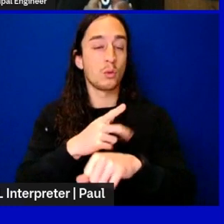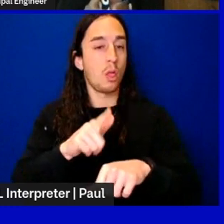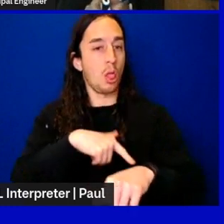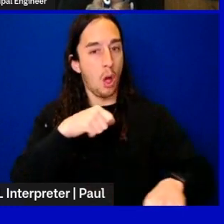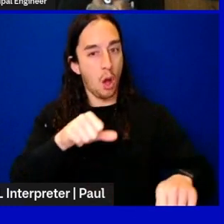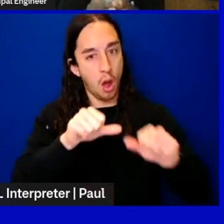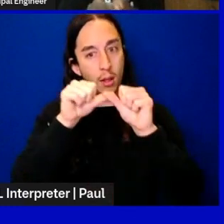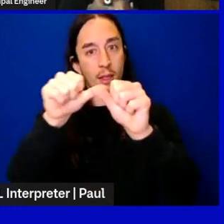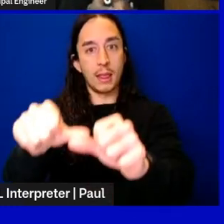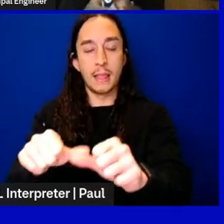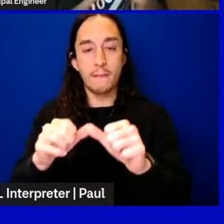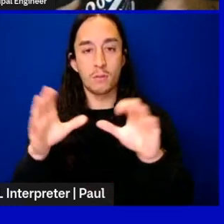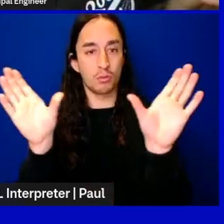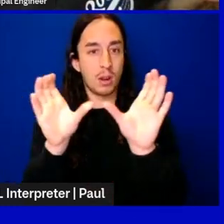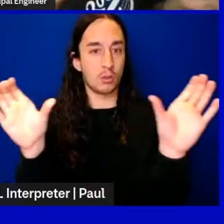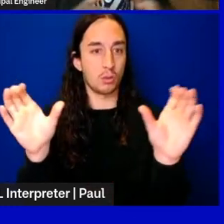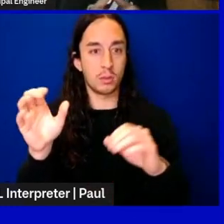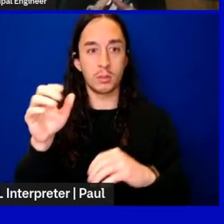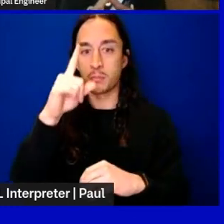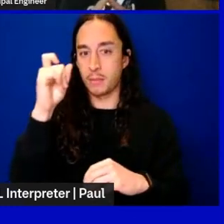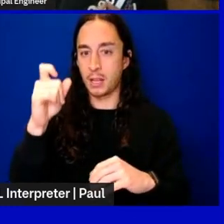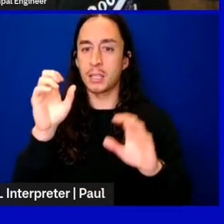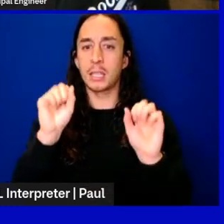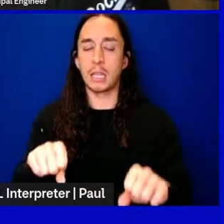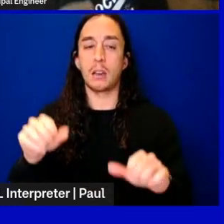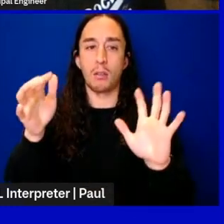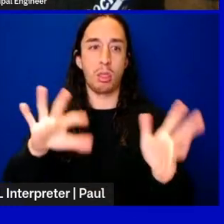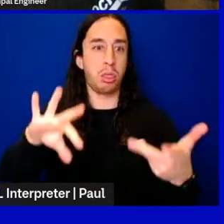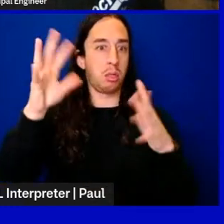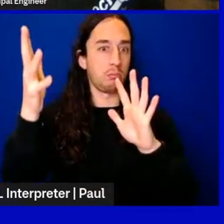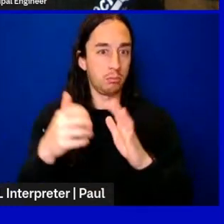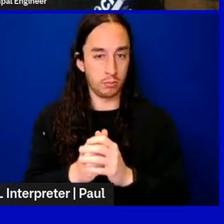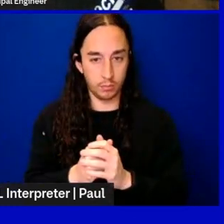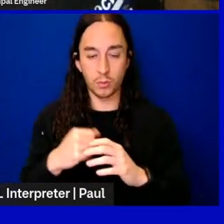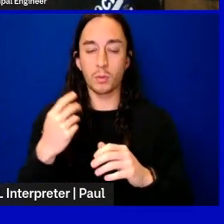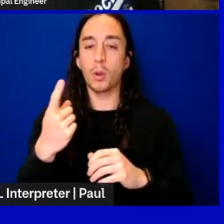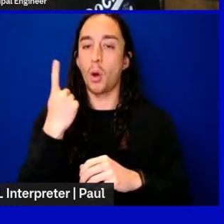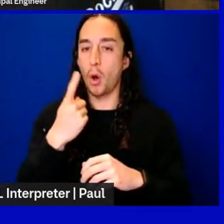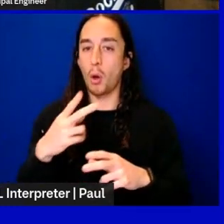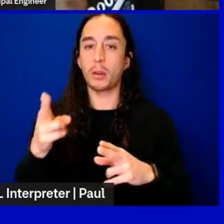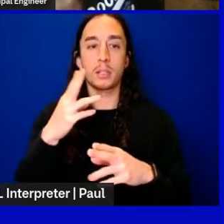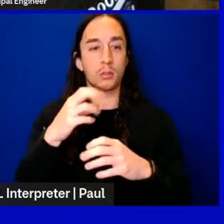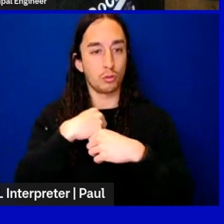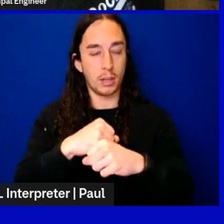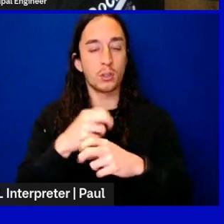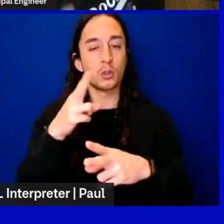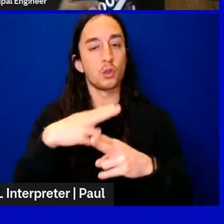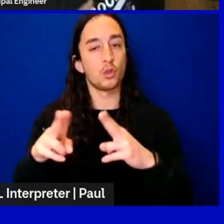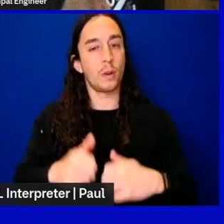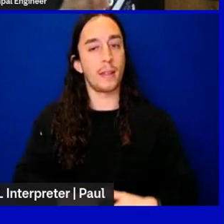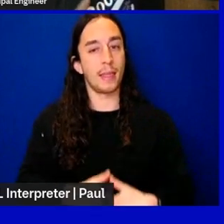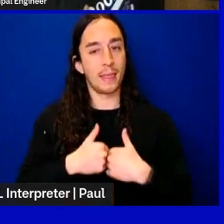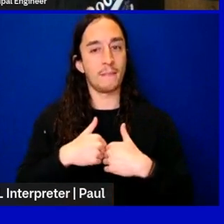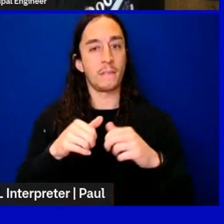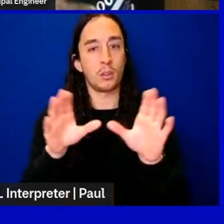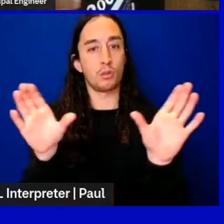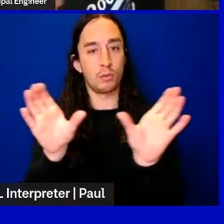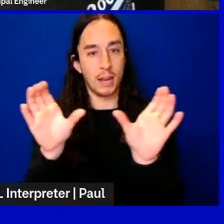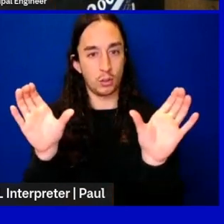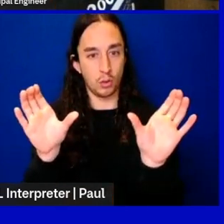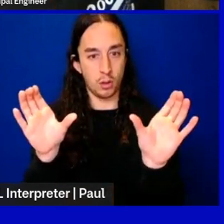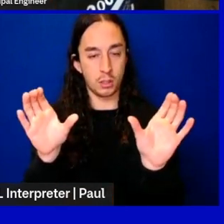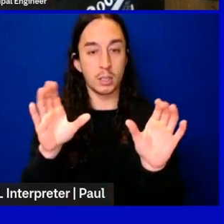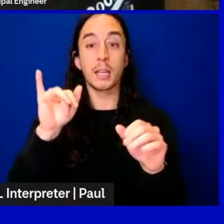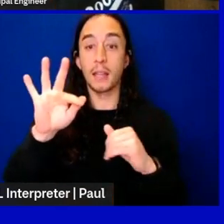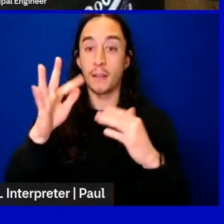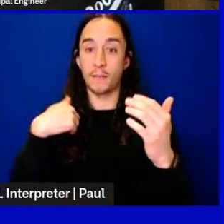because they creates a bigger blast radius. So we should always create the short-lived credentials and make use of it whenever we want to communicate